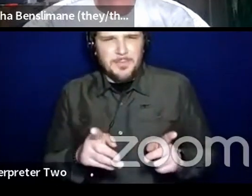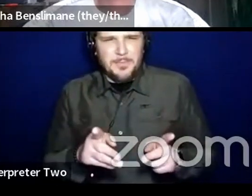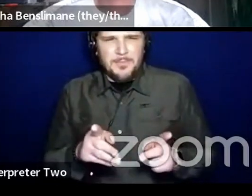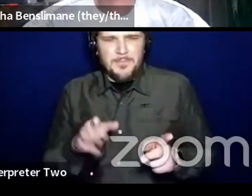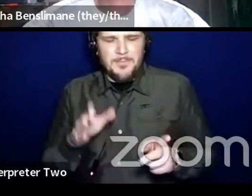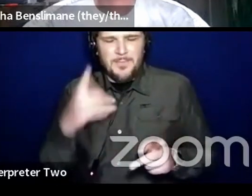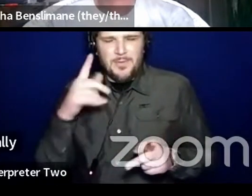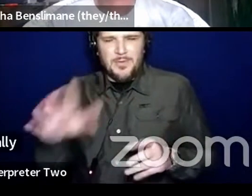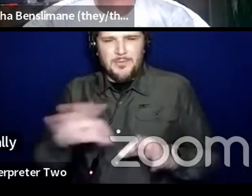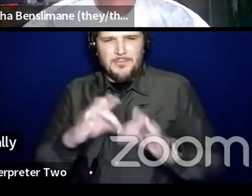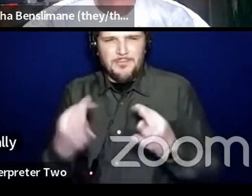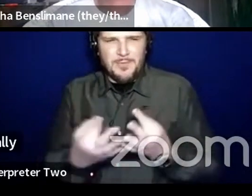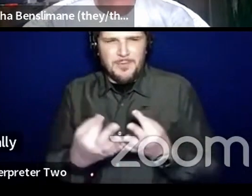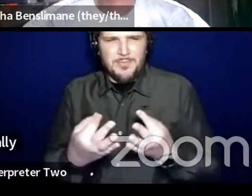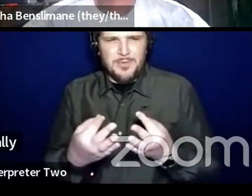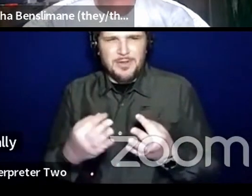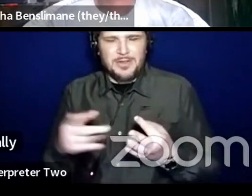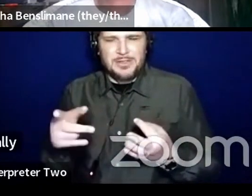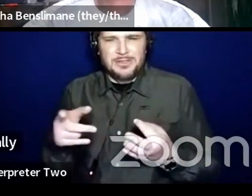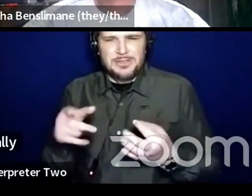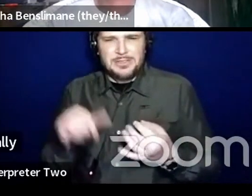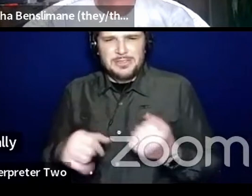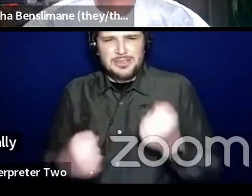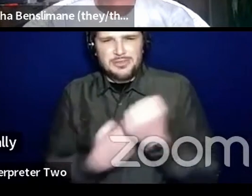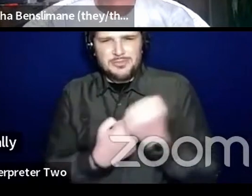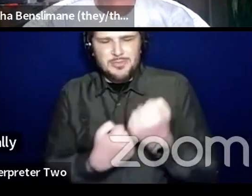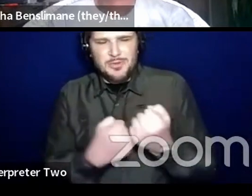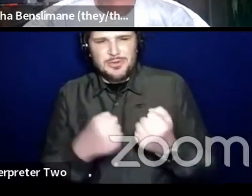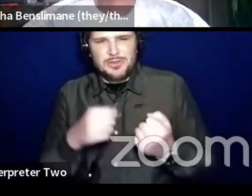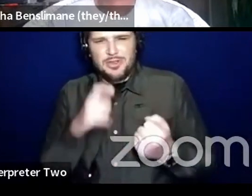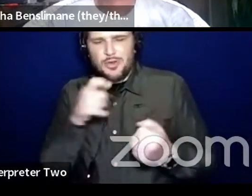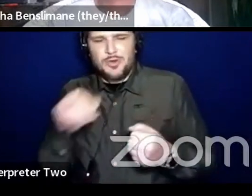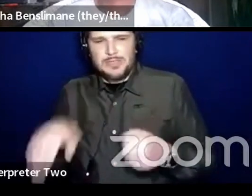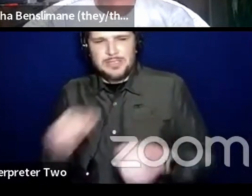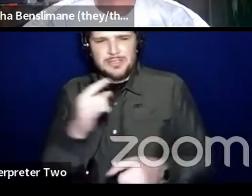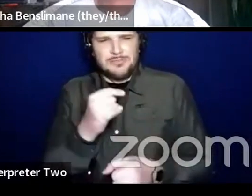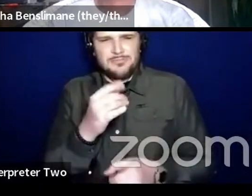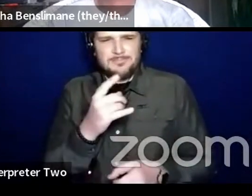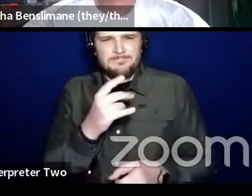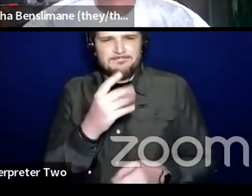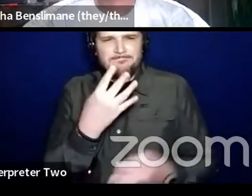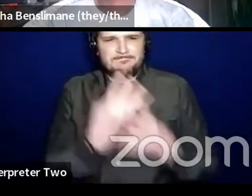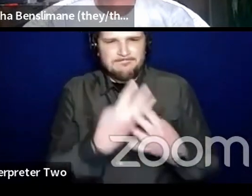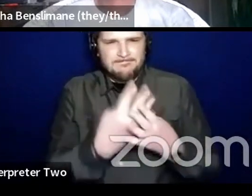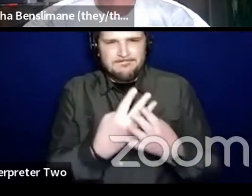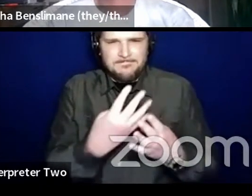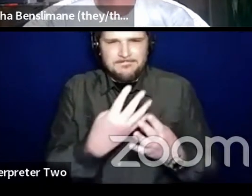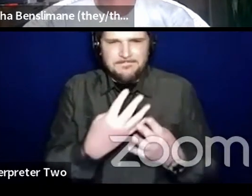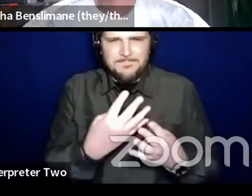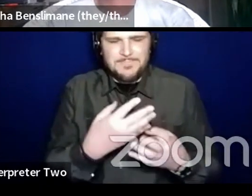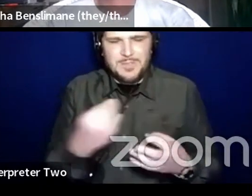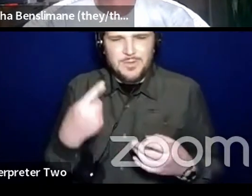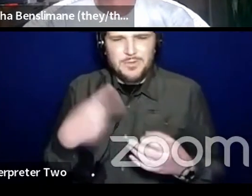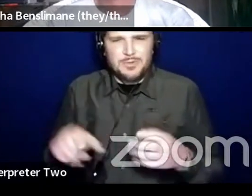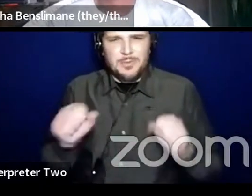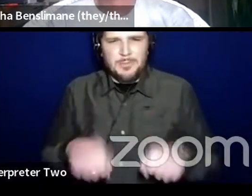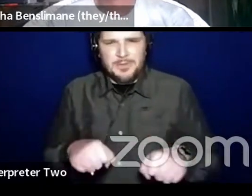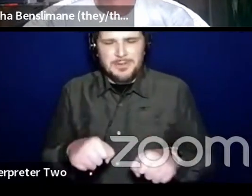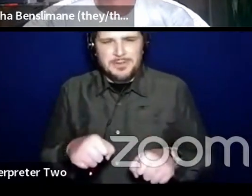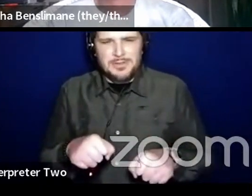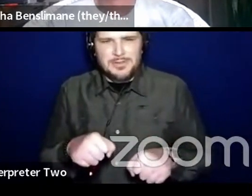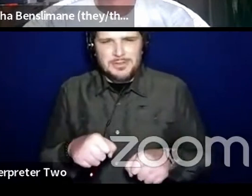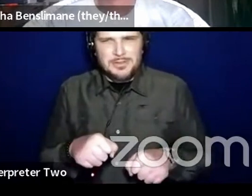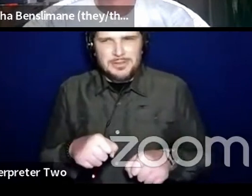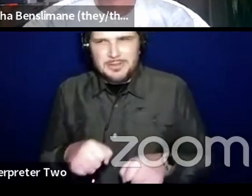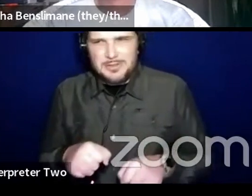family, that I've supported through incarceration, as well as having worked in a facility while learning at a very young